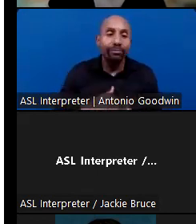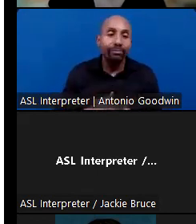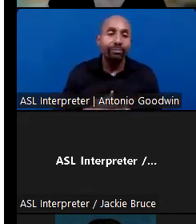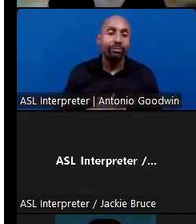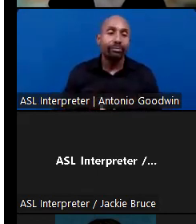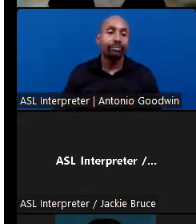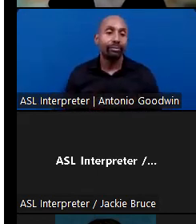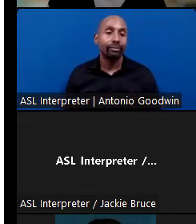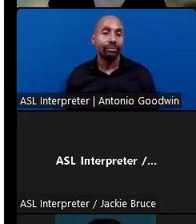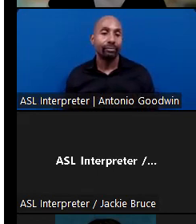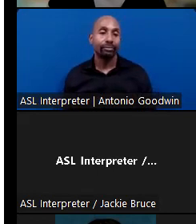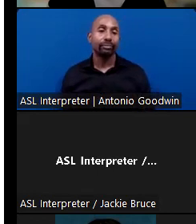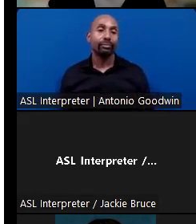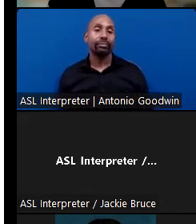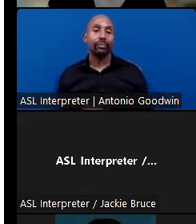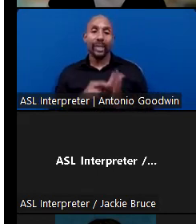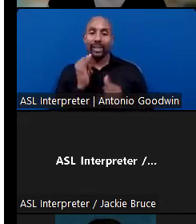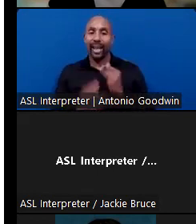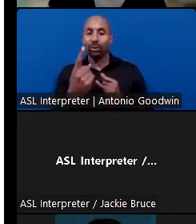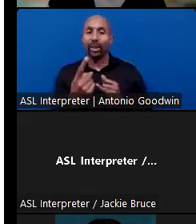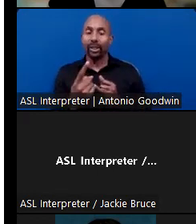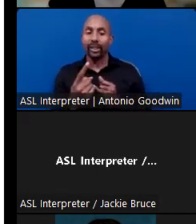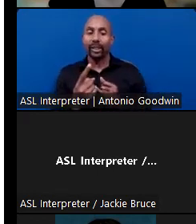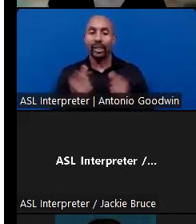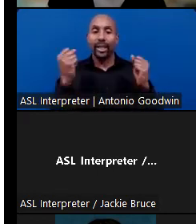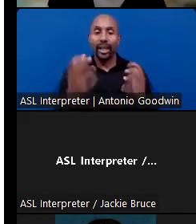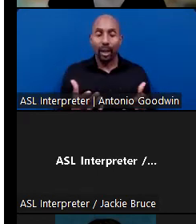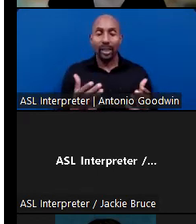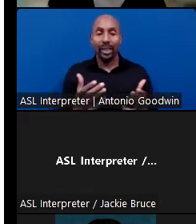Again, a reminder that being vaccinated and boosted,